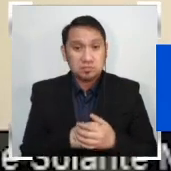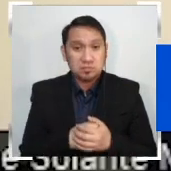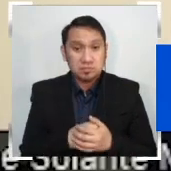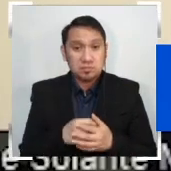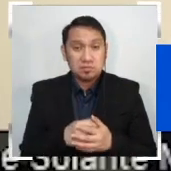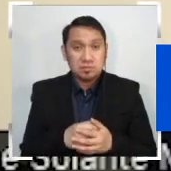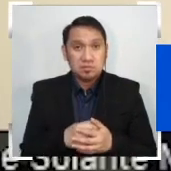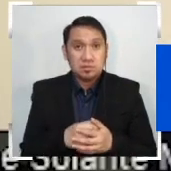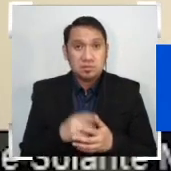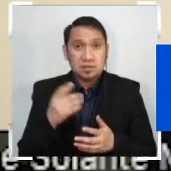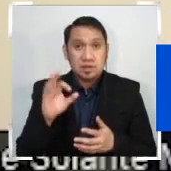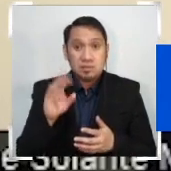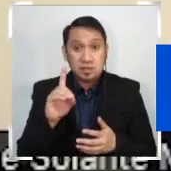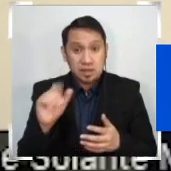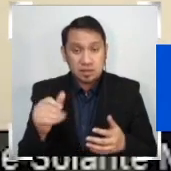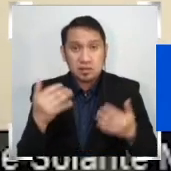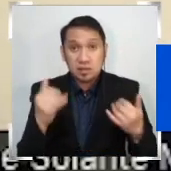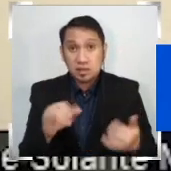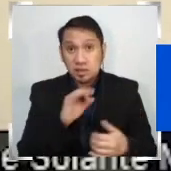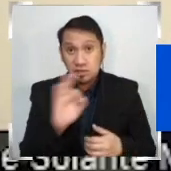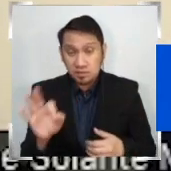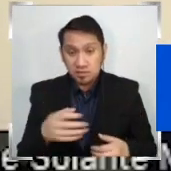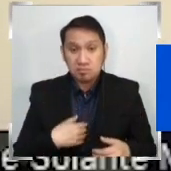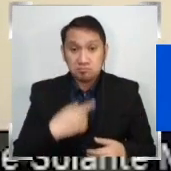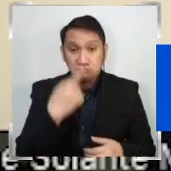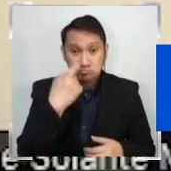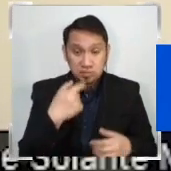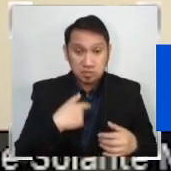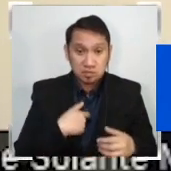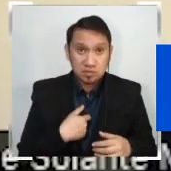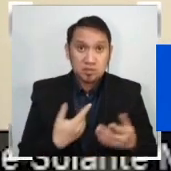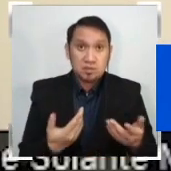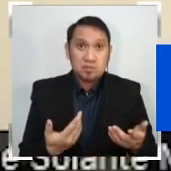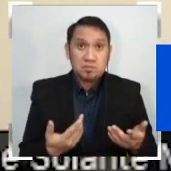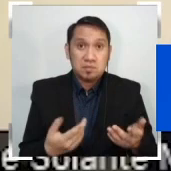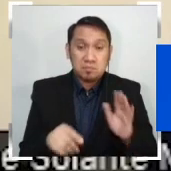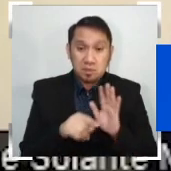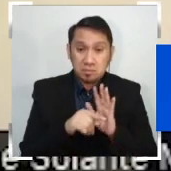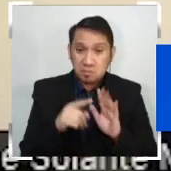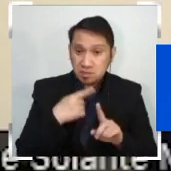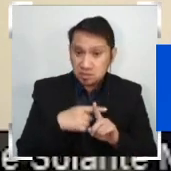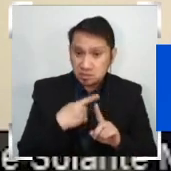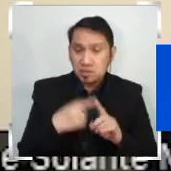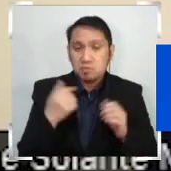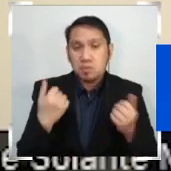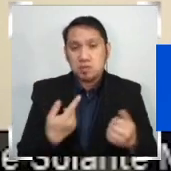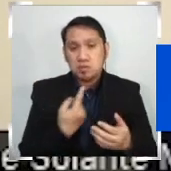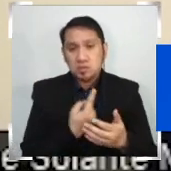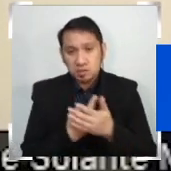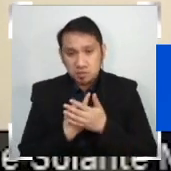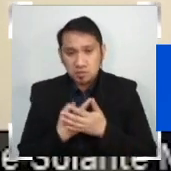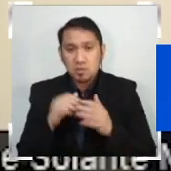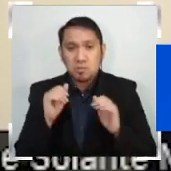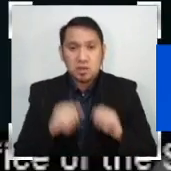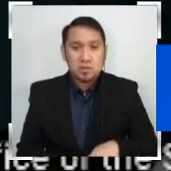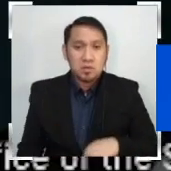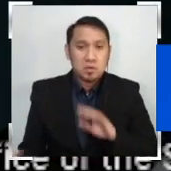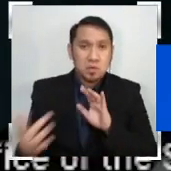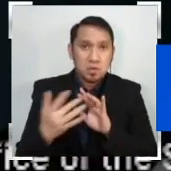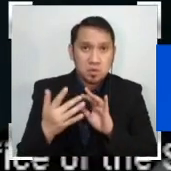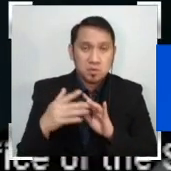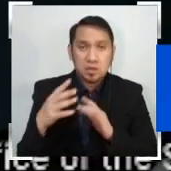and you get the test and you are positive, you can isolate yourself, you can do contact tracing early on.